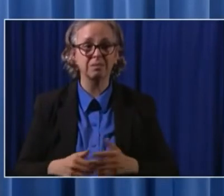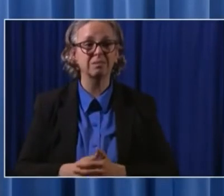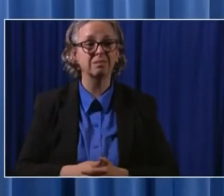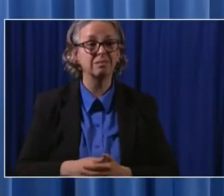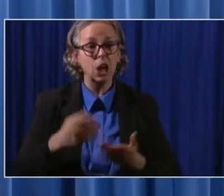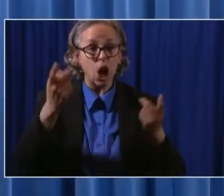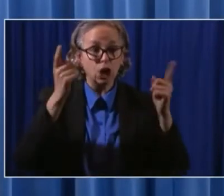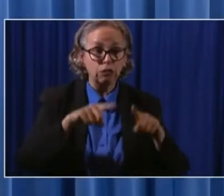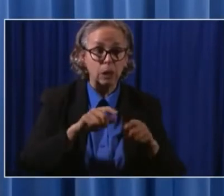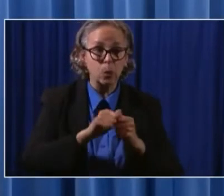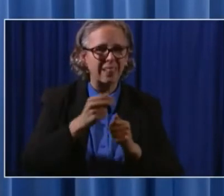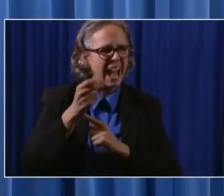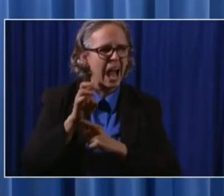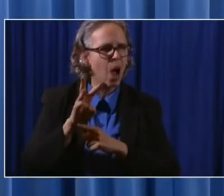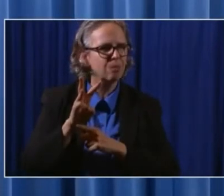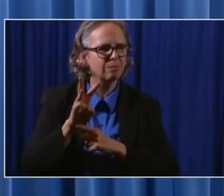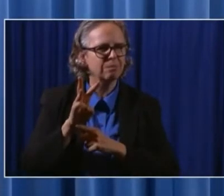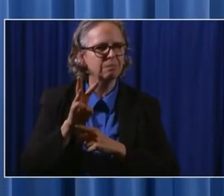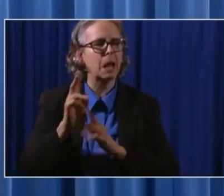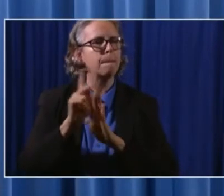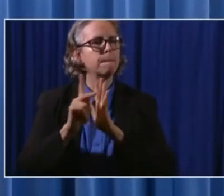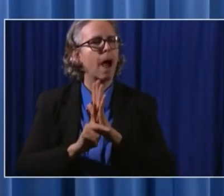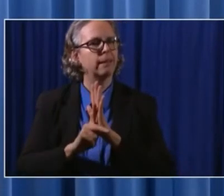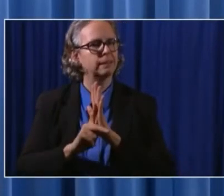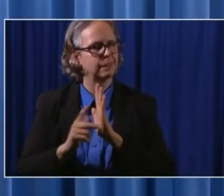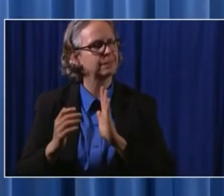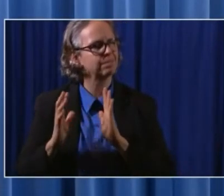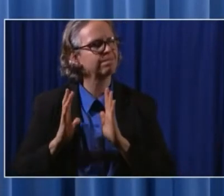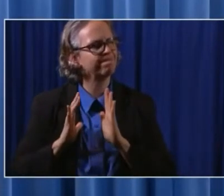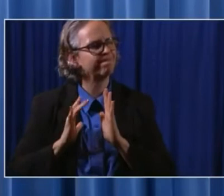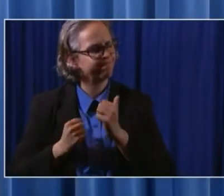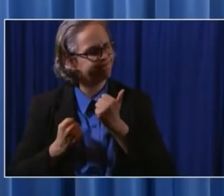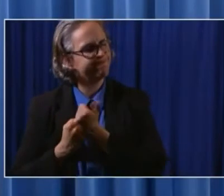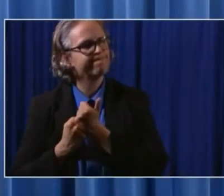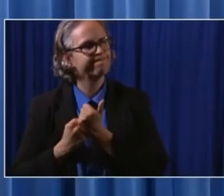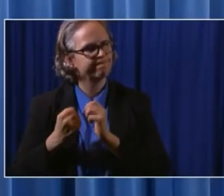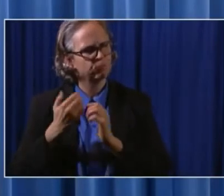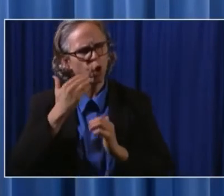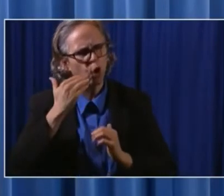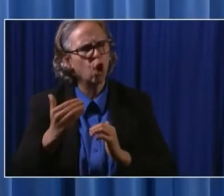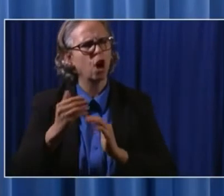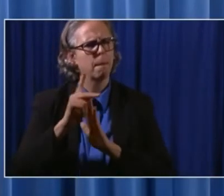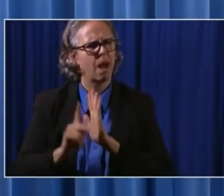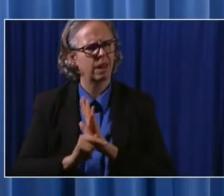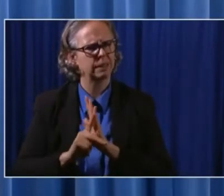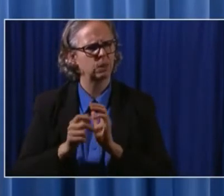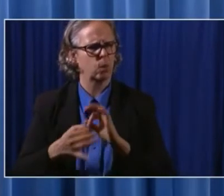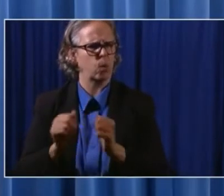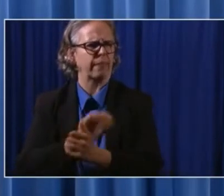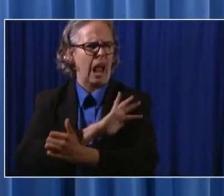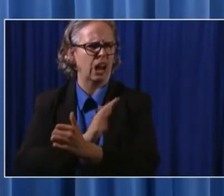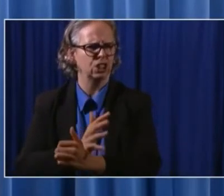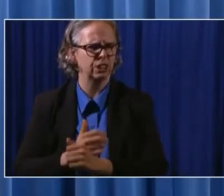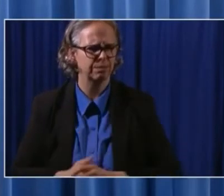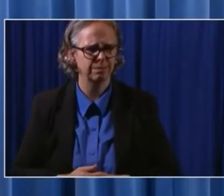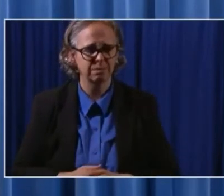Policy is, in my opinion, good policy. If we have any chance of having, in the immediate future,